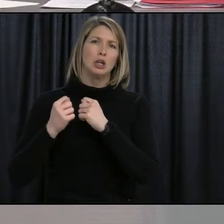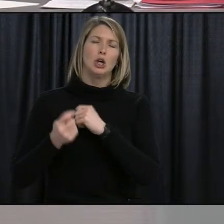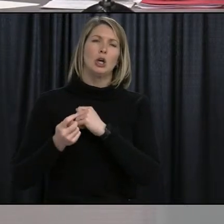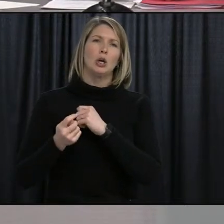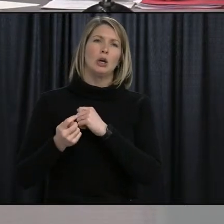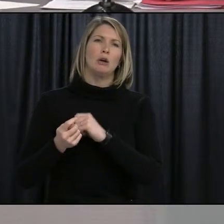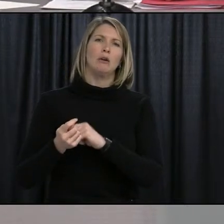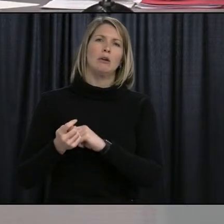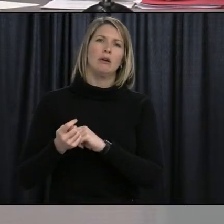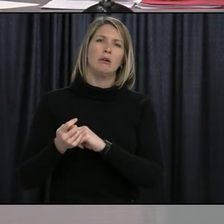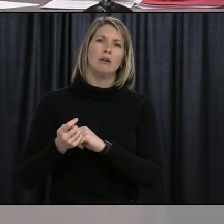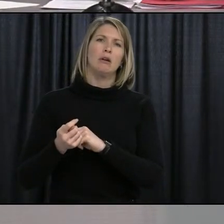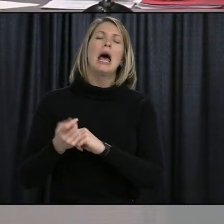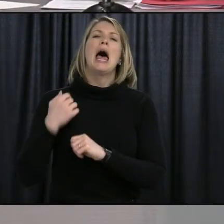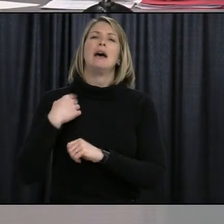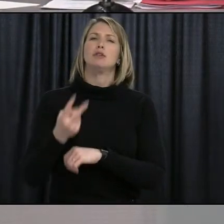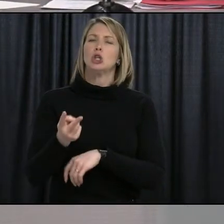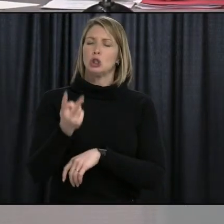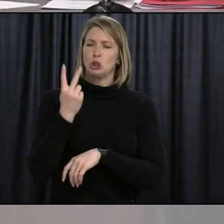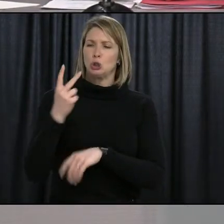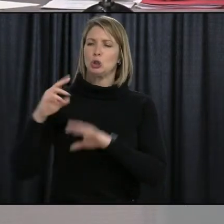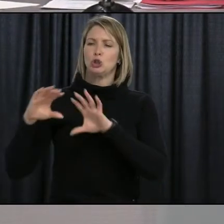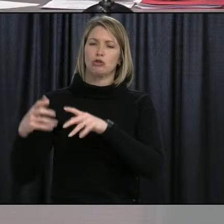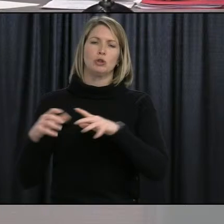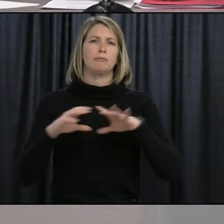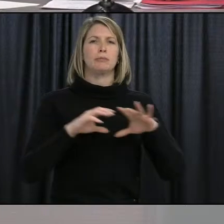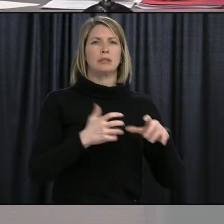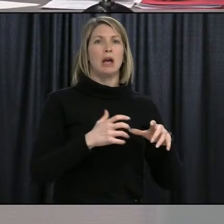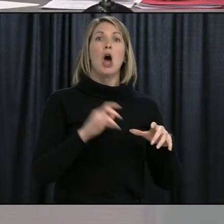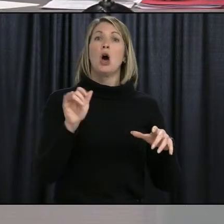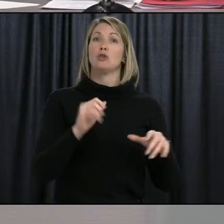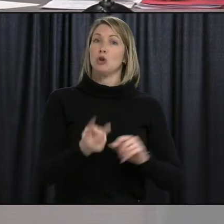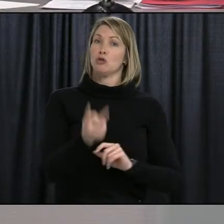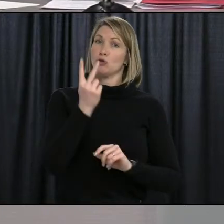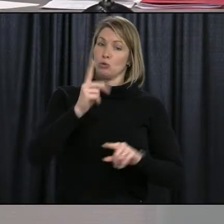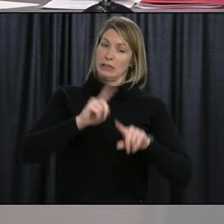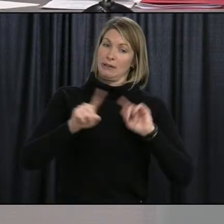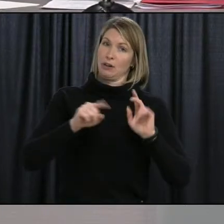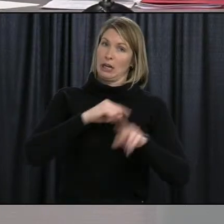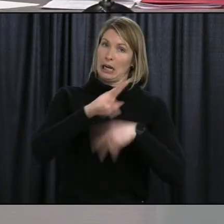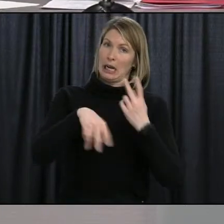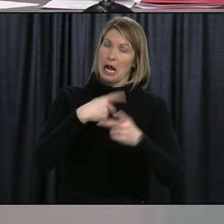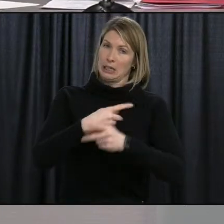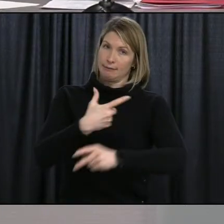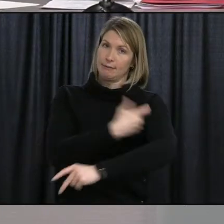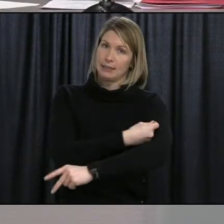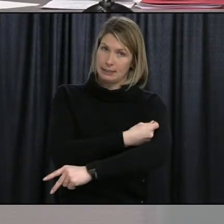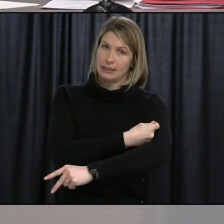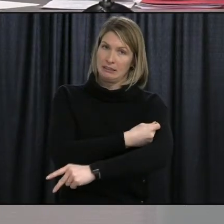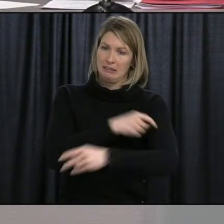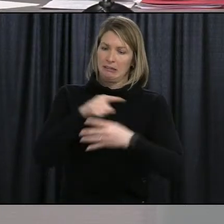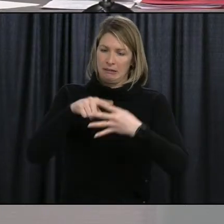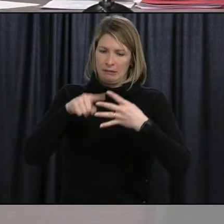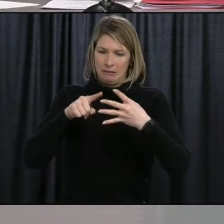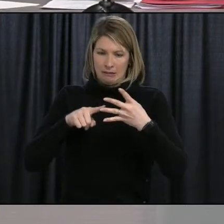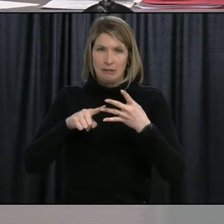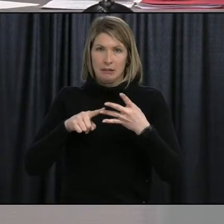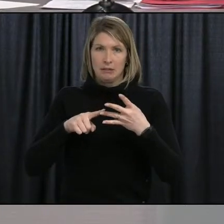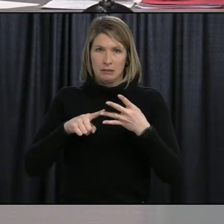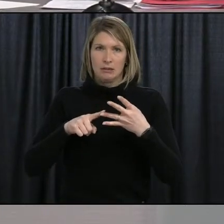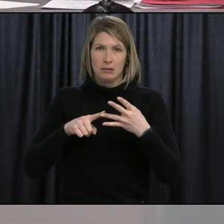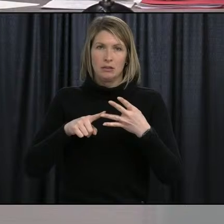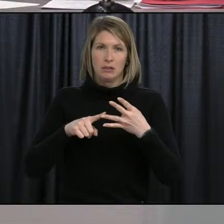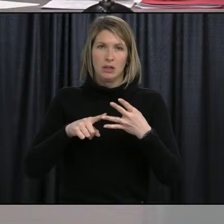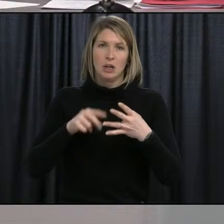being two queues if you've got two different kinds of vaccines. One group is suitable for one kind of person and